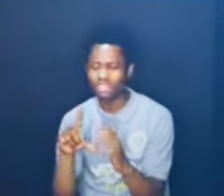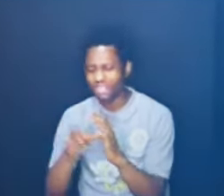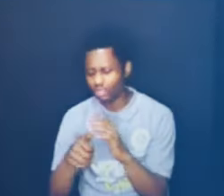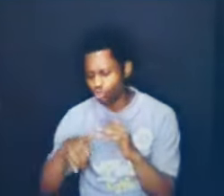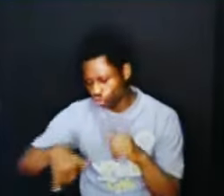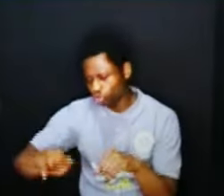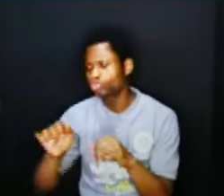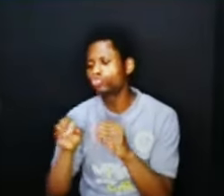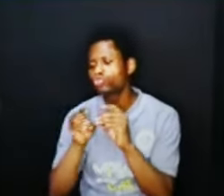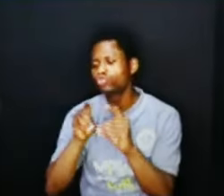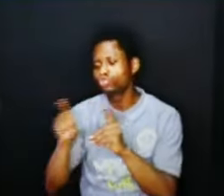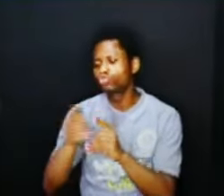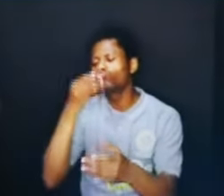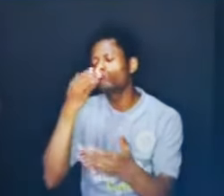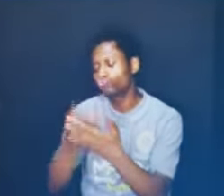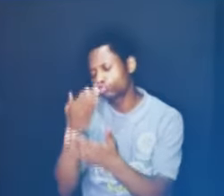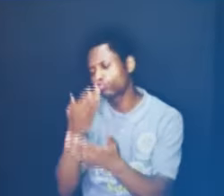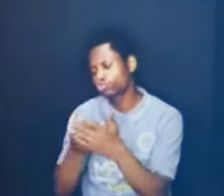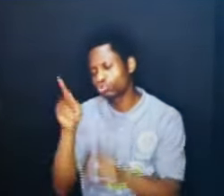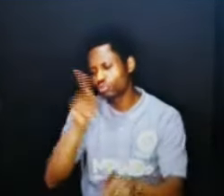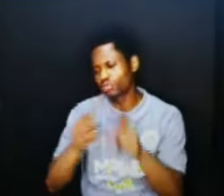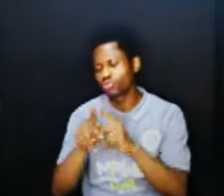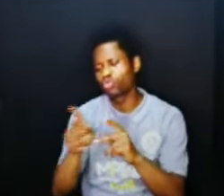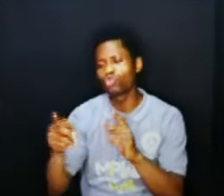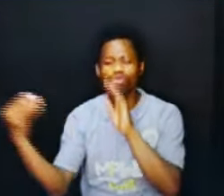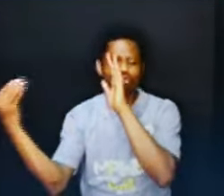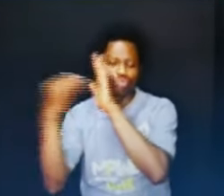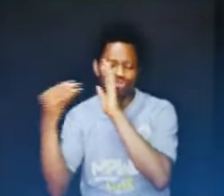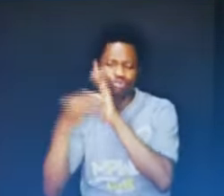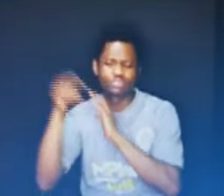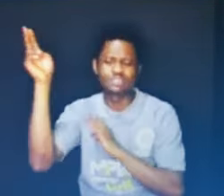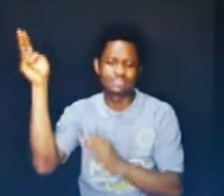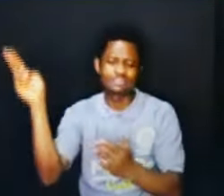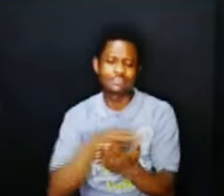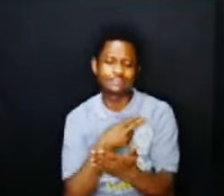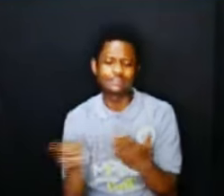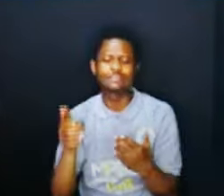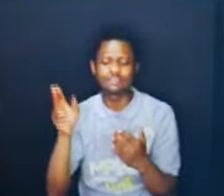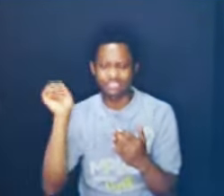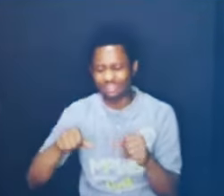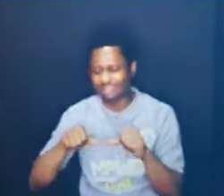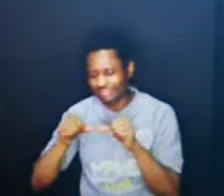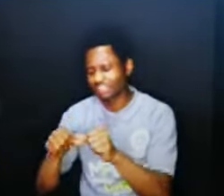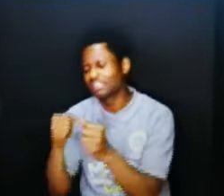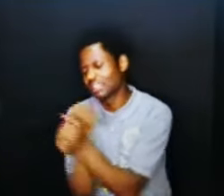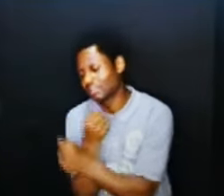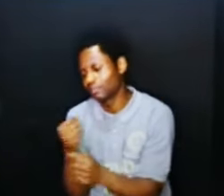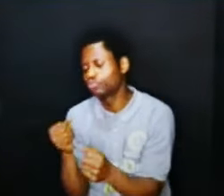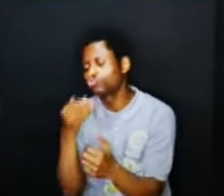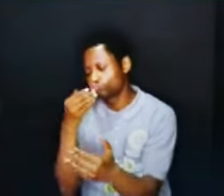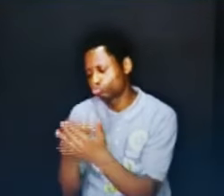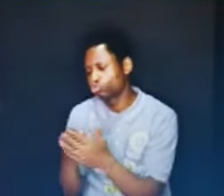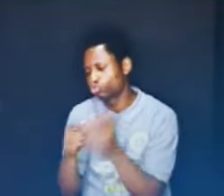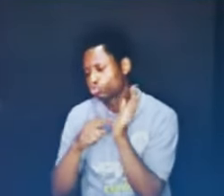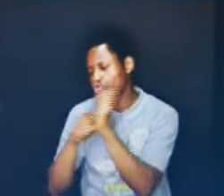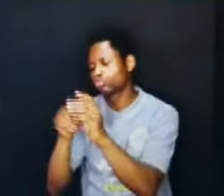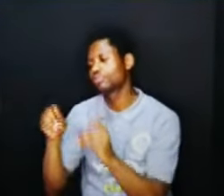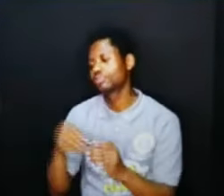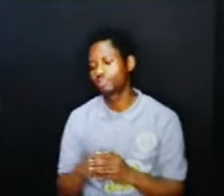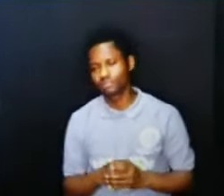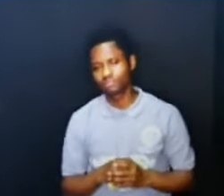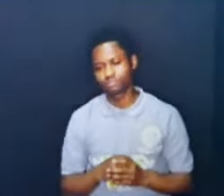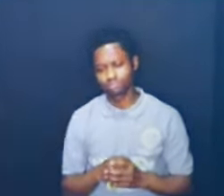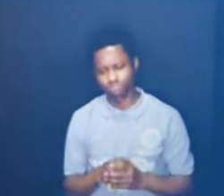And so nyankopon do a wahwie agu yakome mu no ebetumi amboye mo yado yatamfo ani won a obu yanganim tiampo. Are